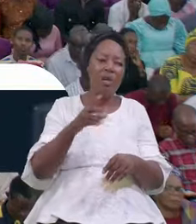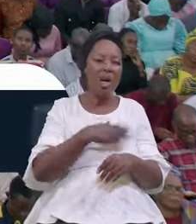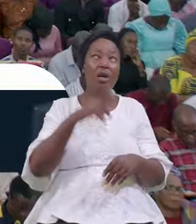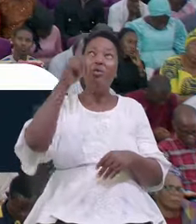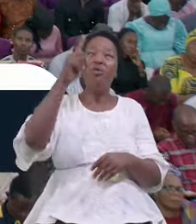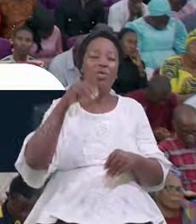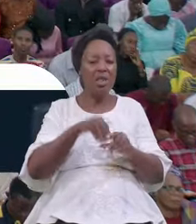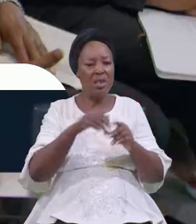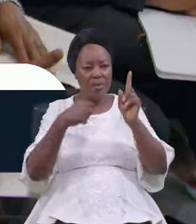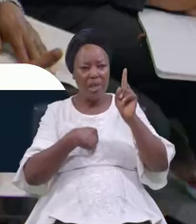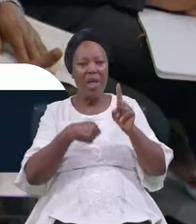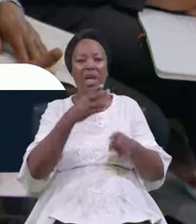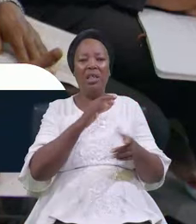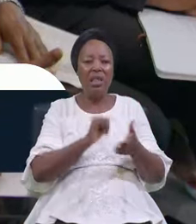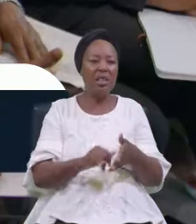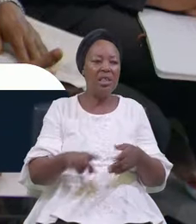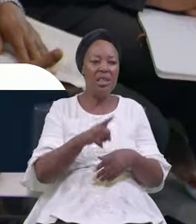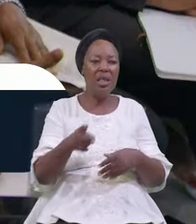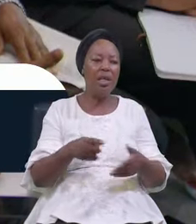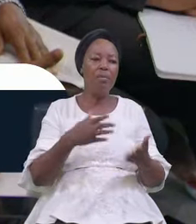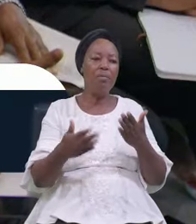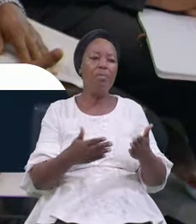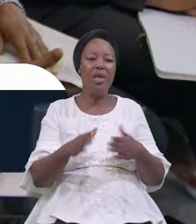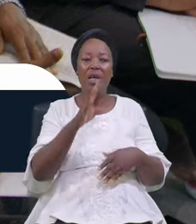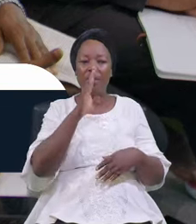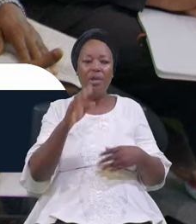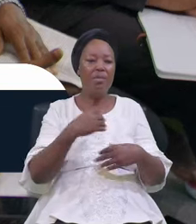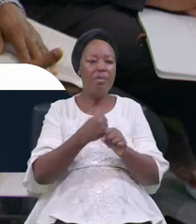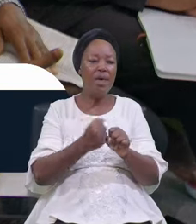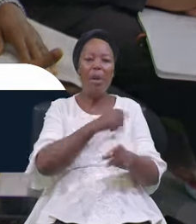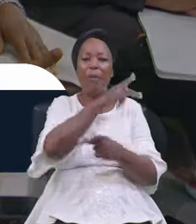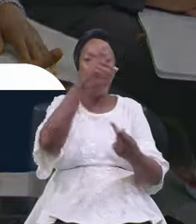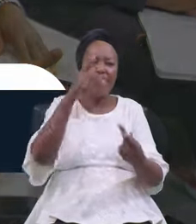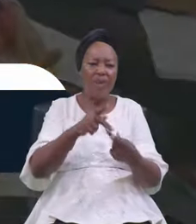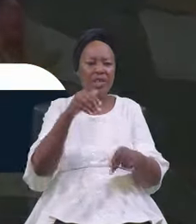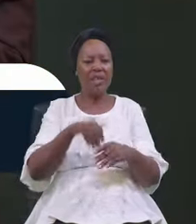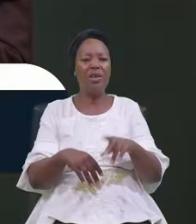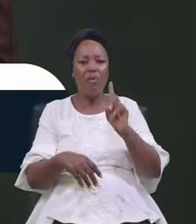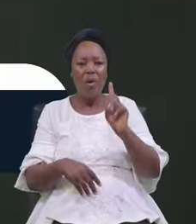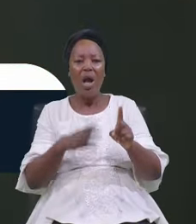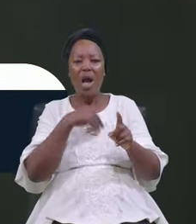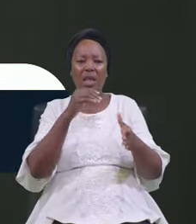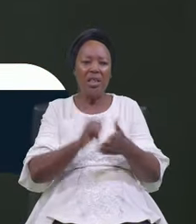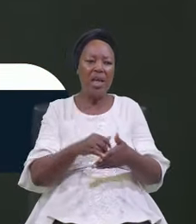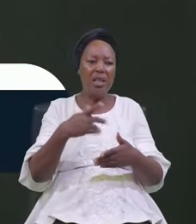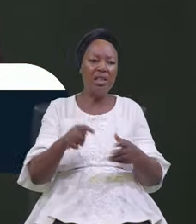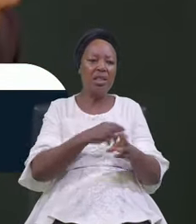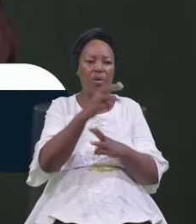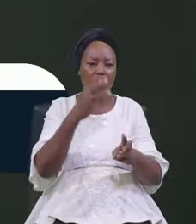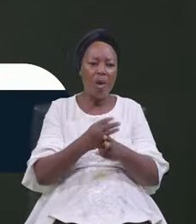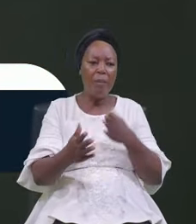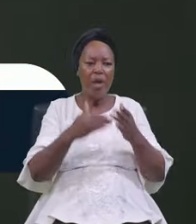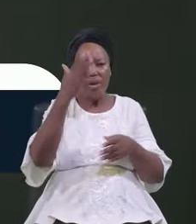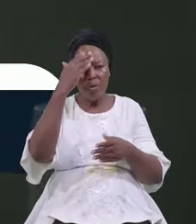me, that they may be made perfect in one, and that the world may know